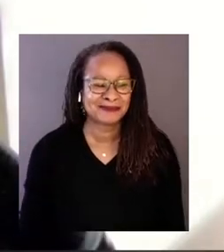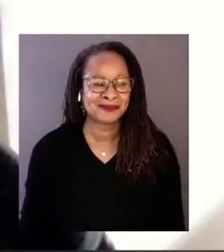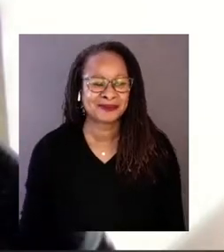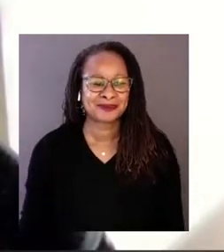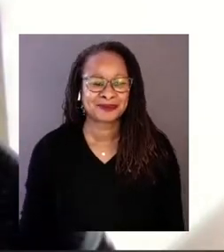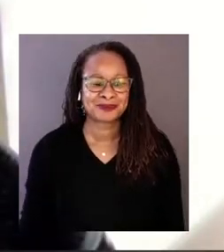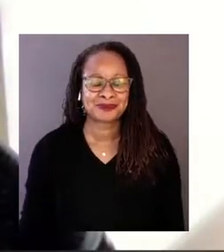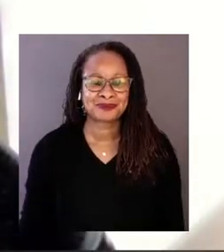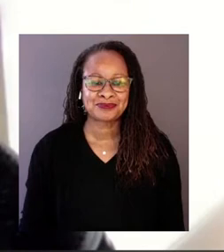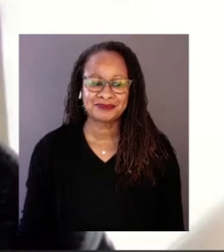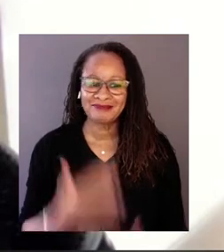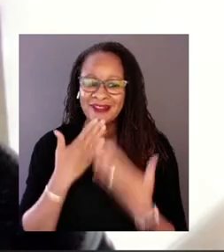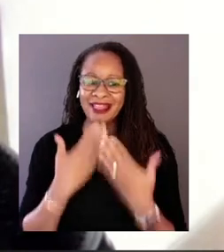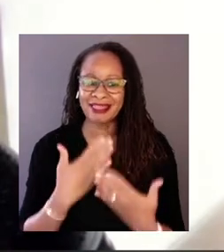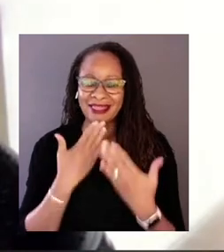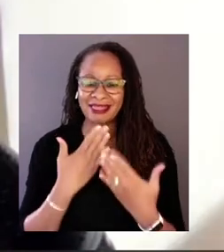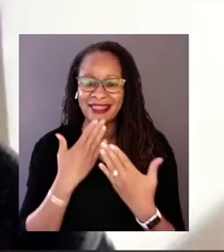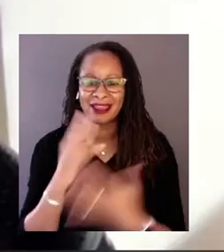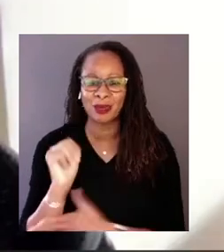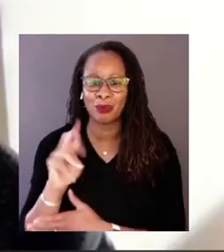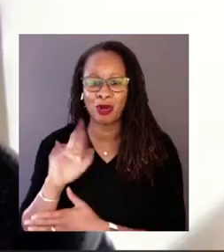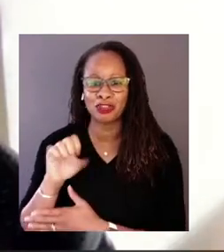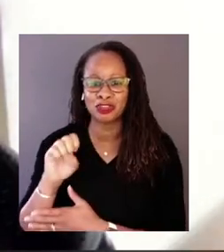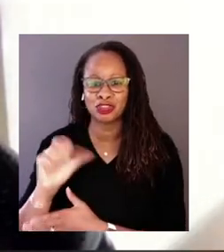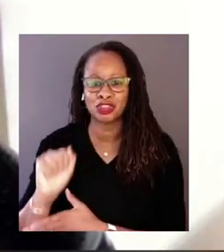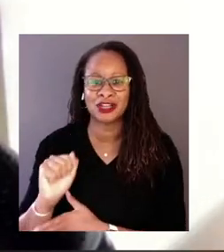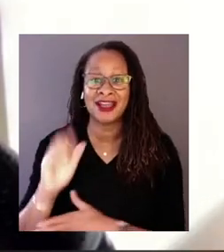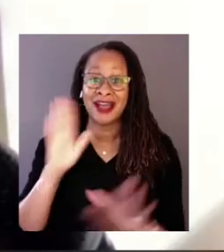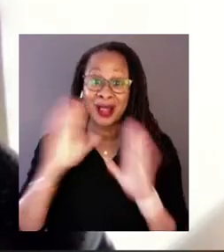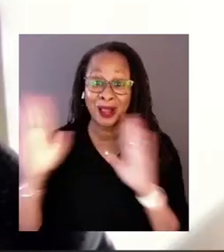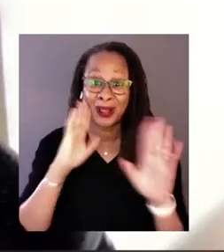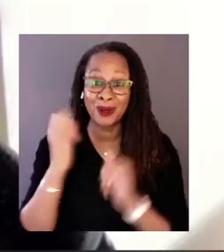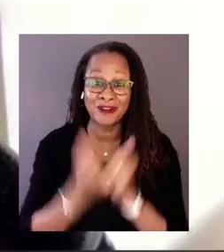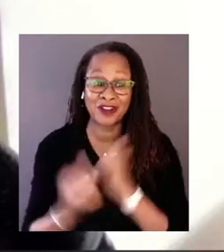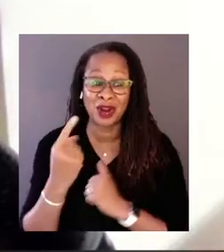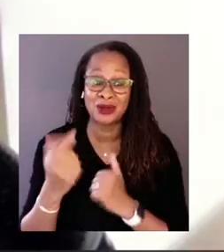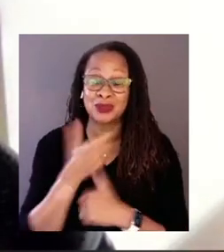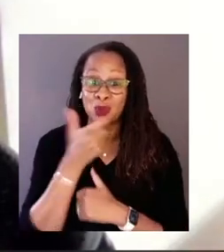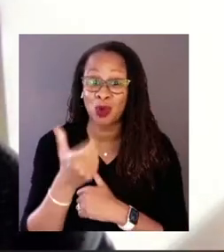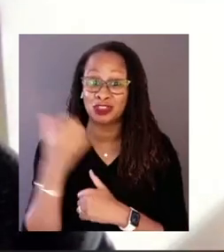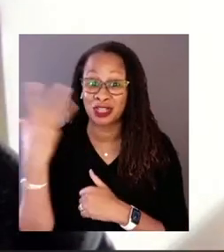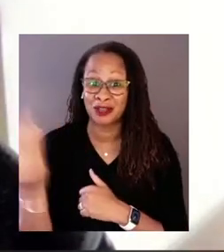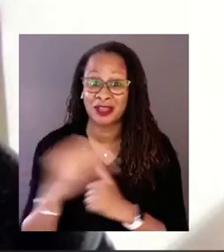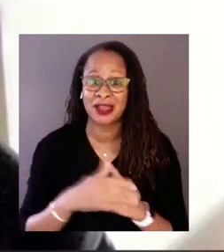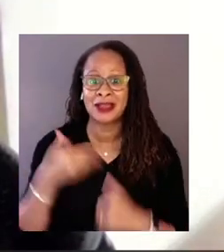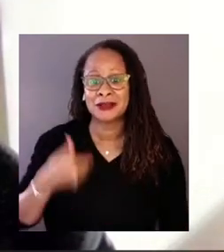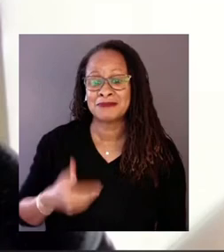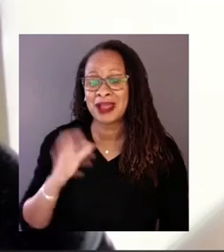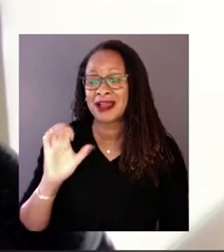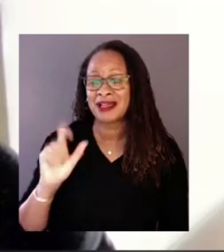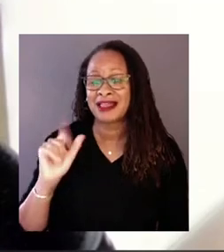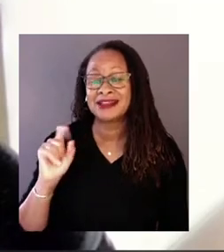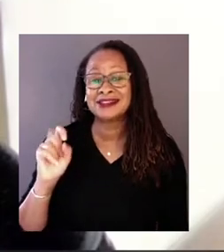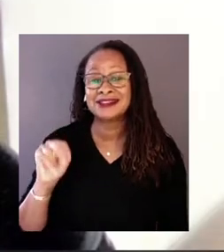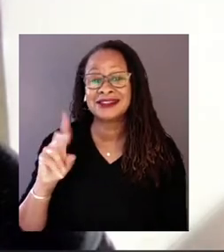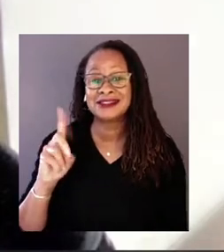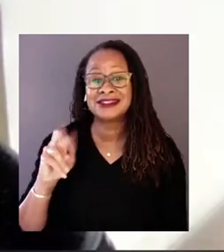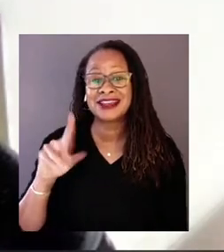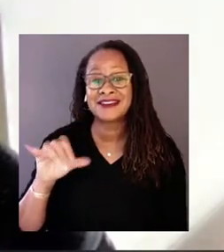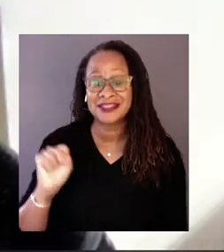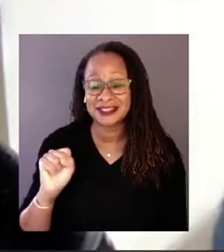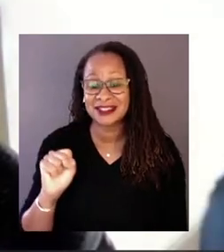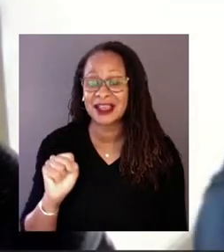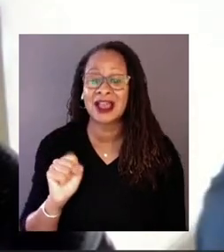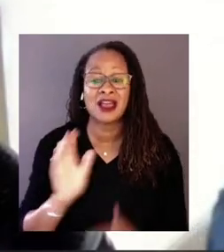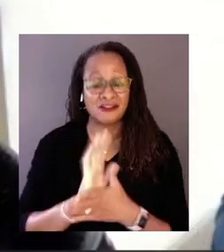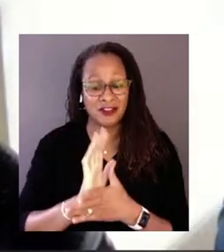Thank you, Marcia. And hello, everyone watching out there. My name is Clayton Davis, again, Film Awards Editor of Variety.